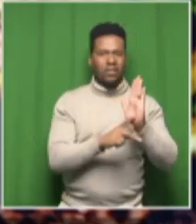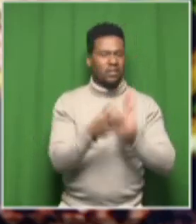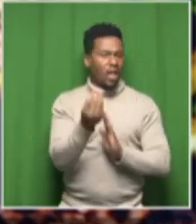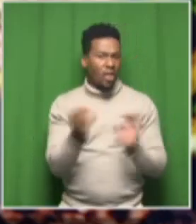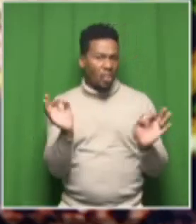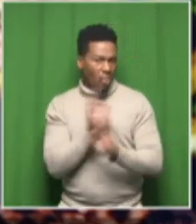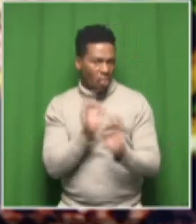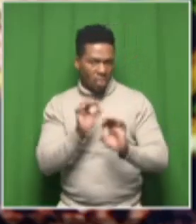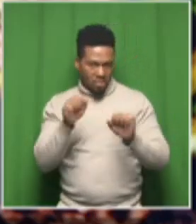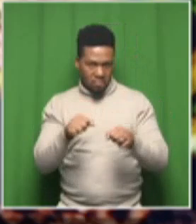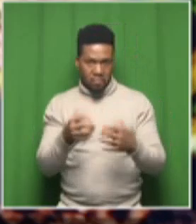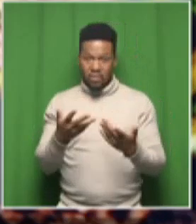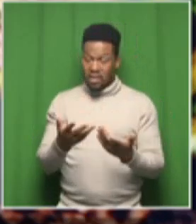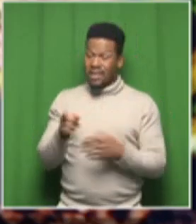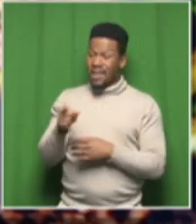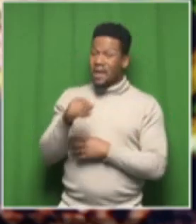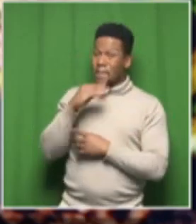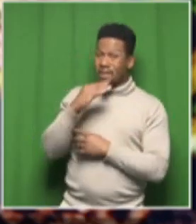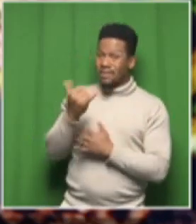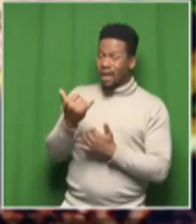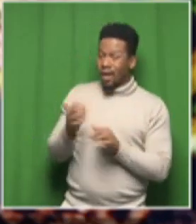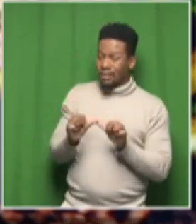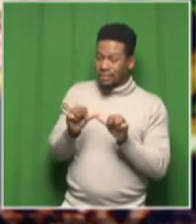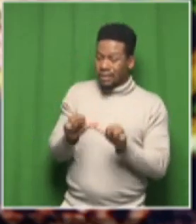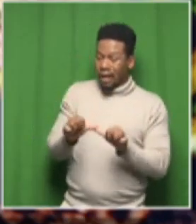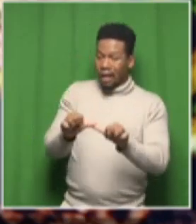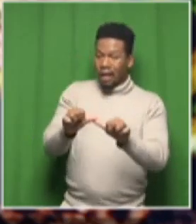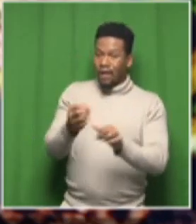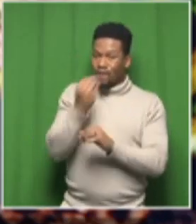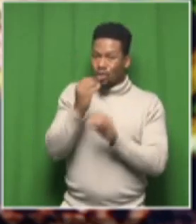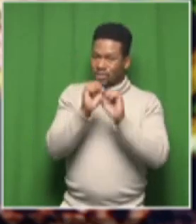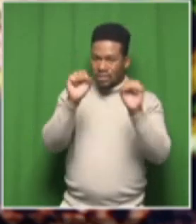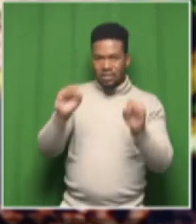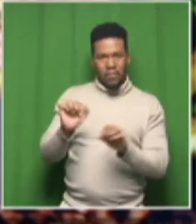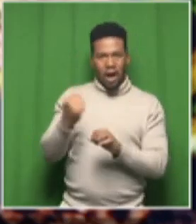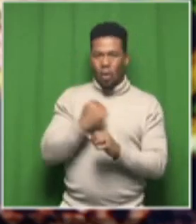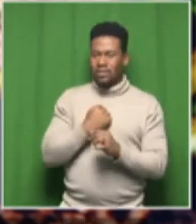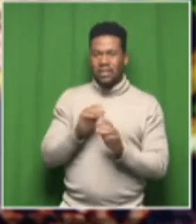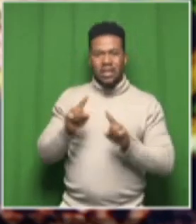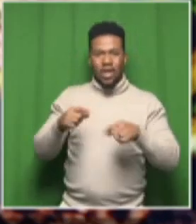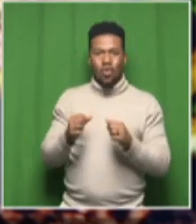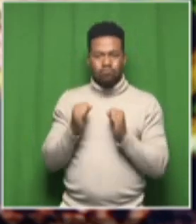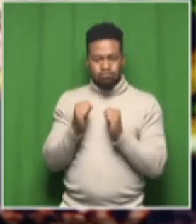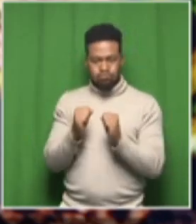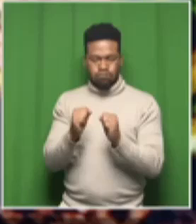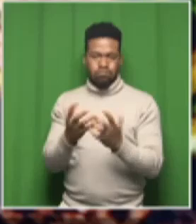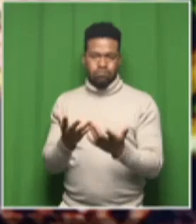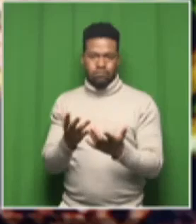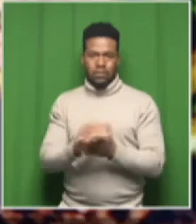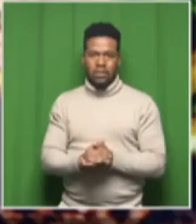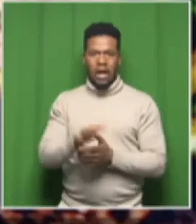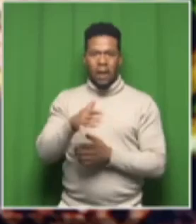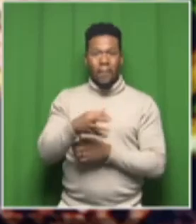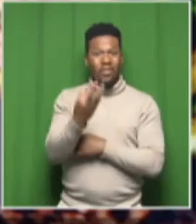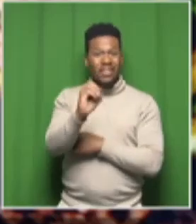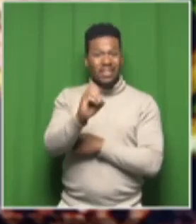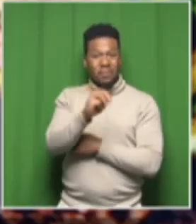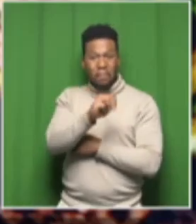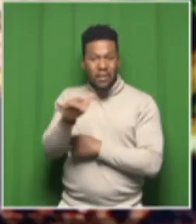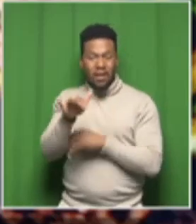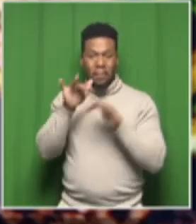this undermines the sustainability of our food systems at large. And with the escalating price of foodstuff, over 30 million people go